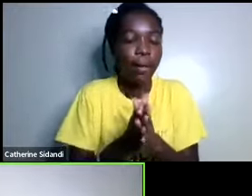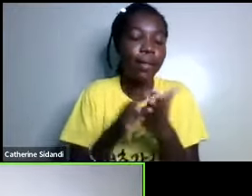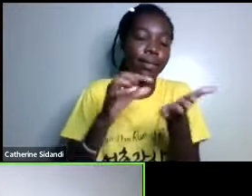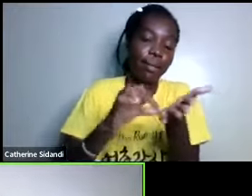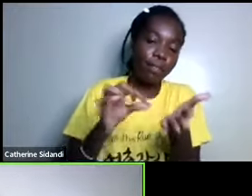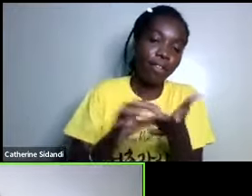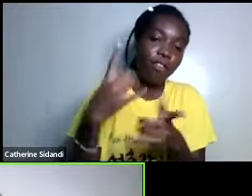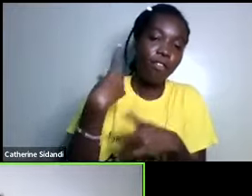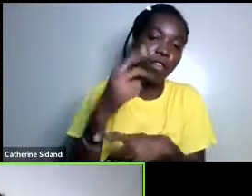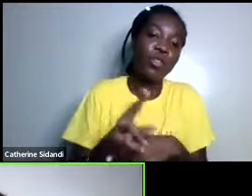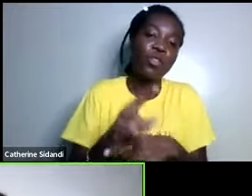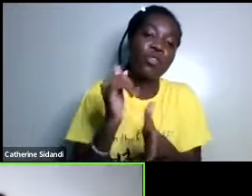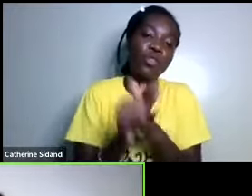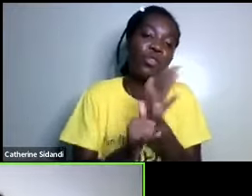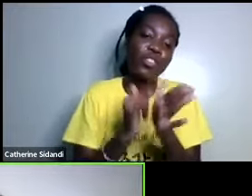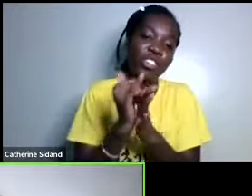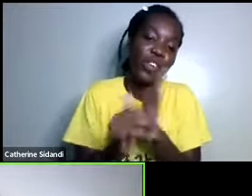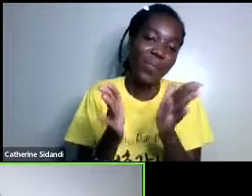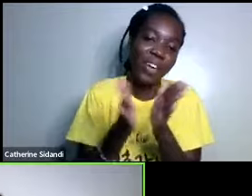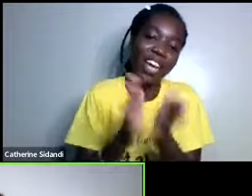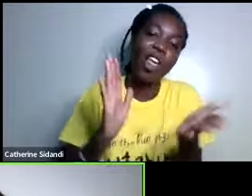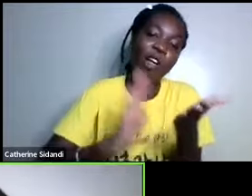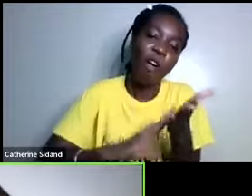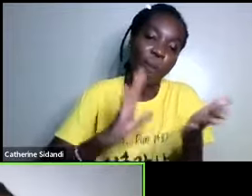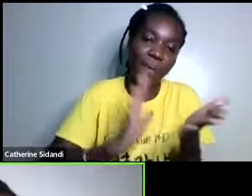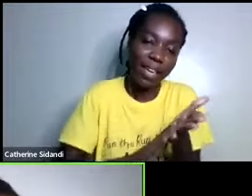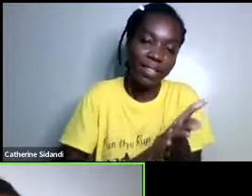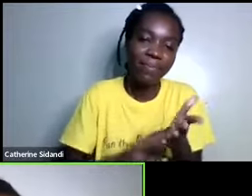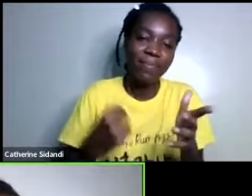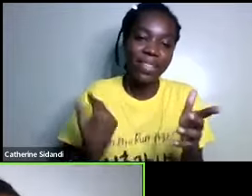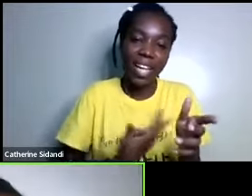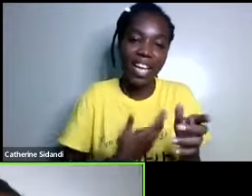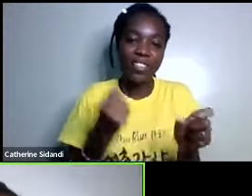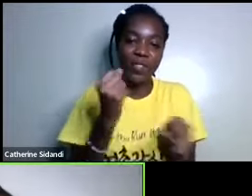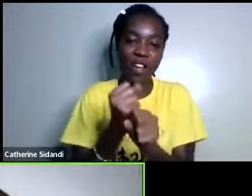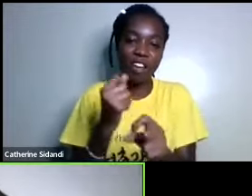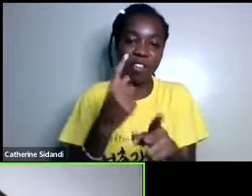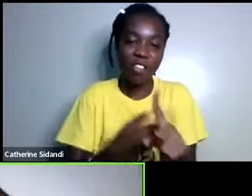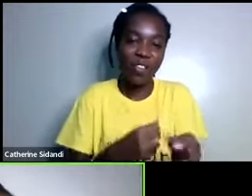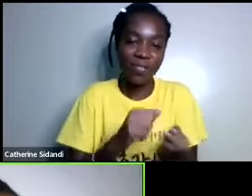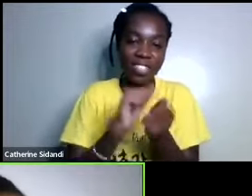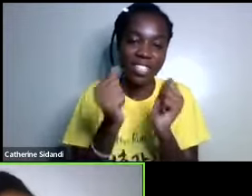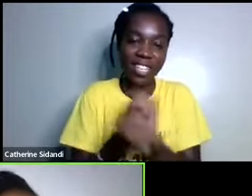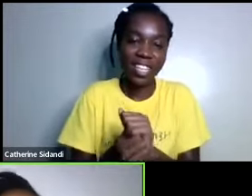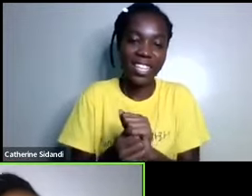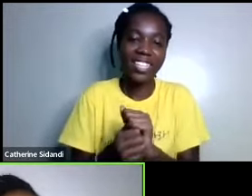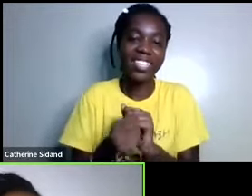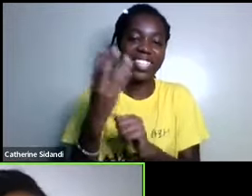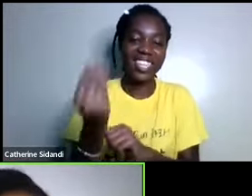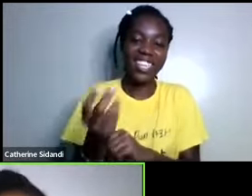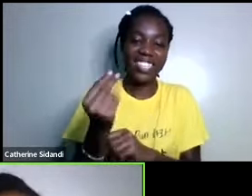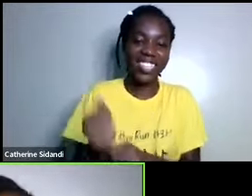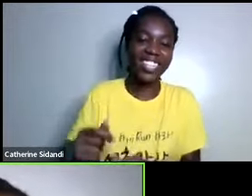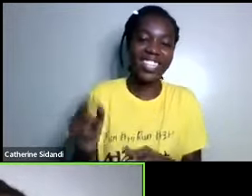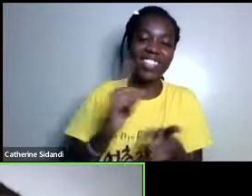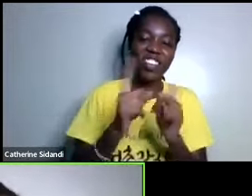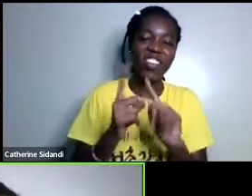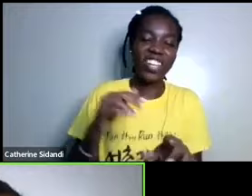please leave a comment. And we are working from changing from Kenya shillings. We will be speaking in